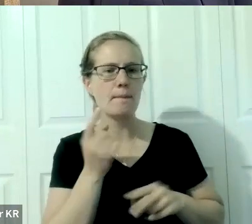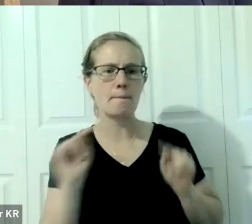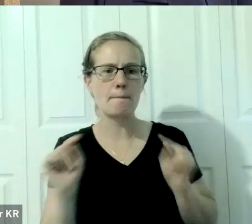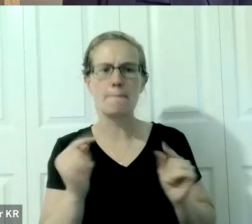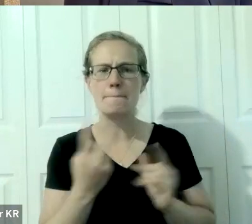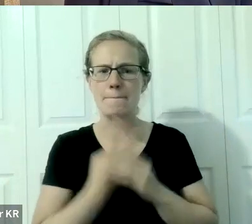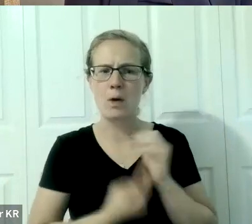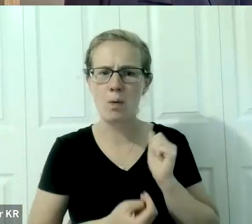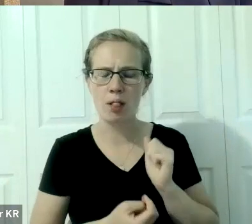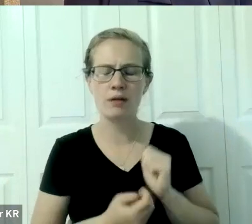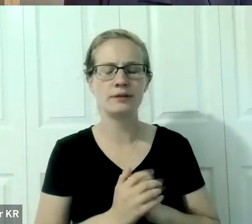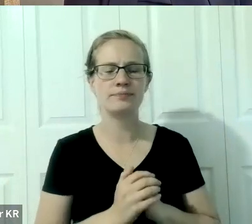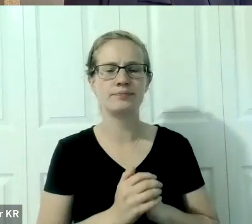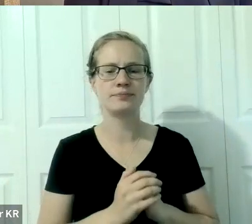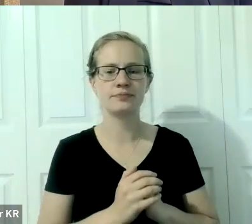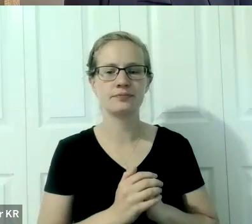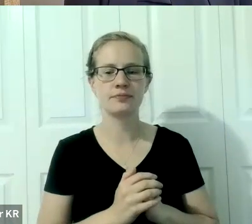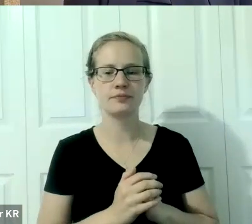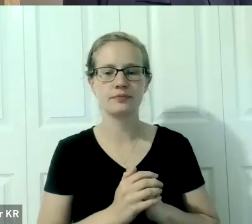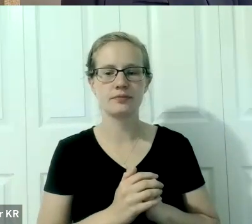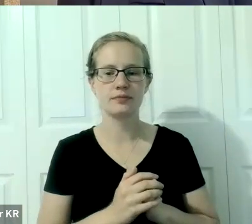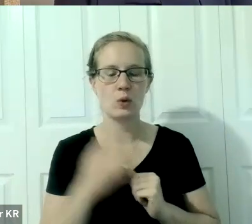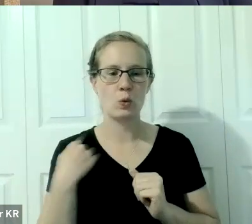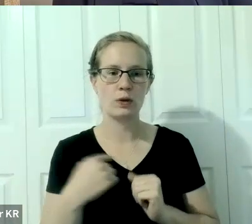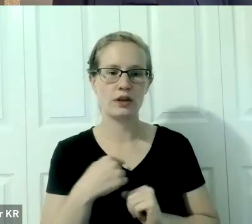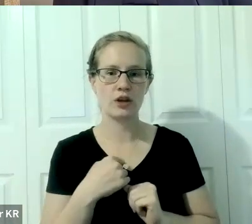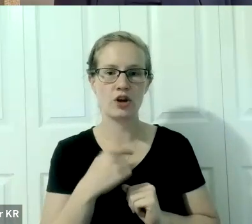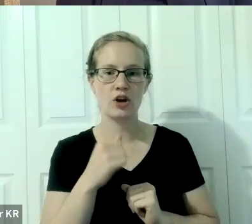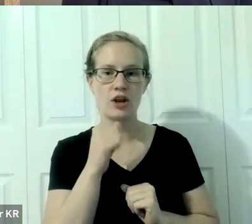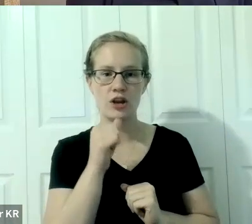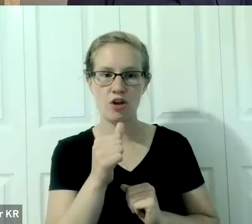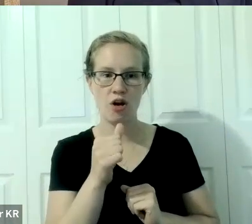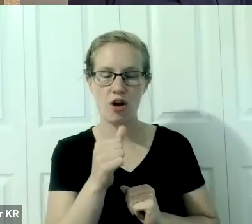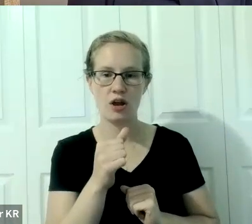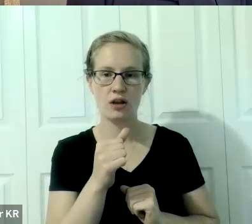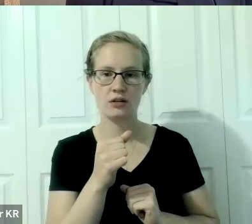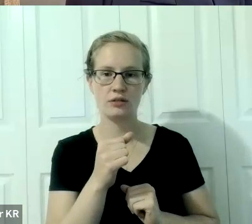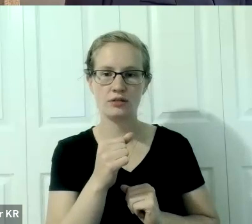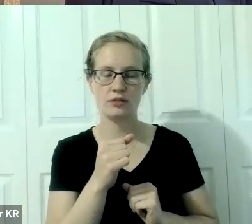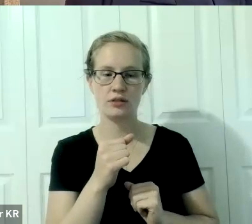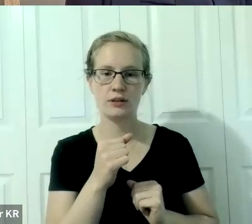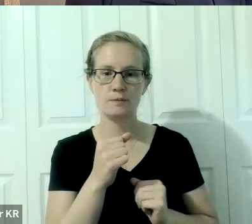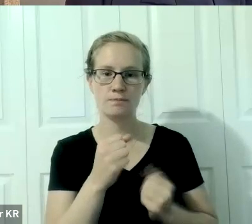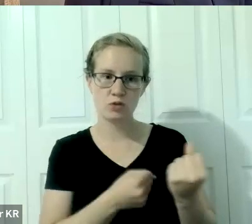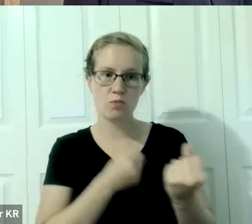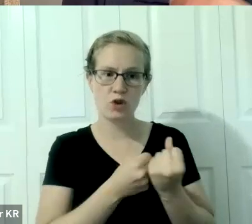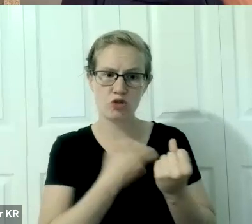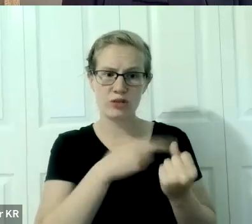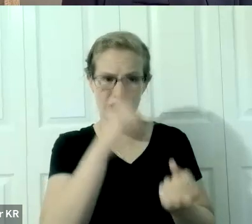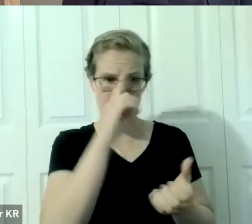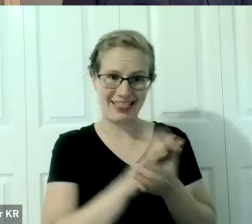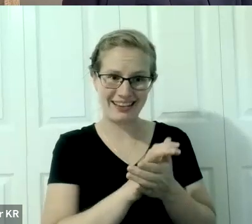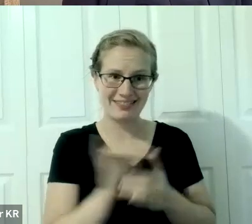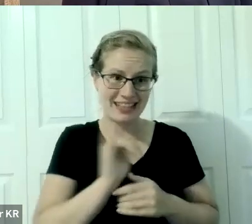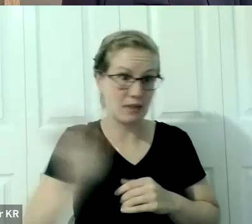both. One thing is that we are not endorsing religious beliefs as much as we used to. And